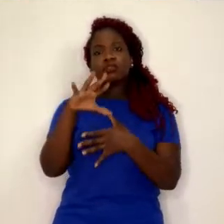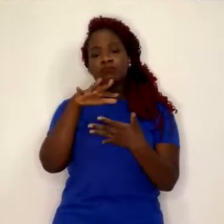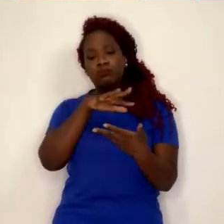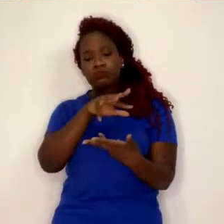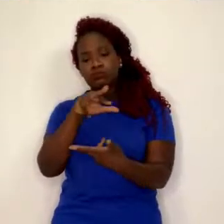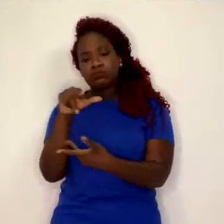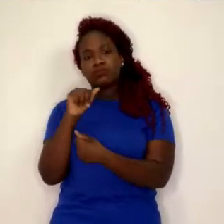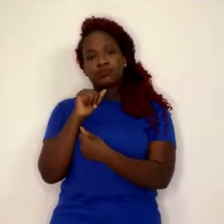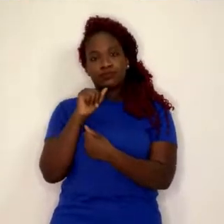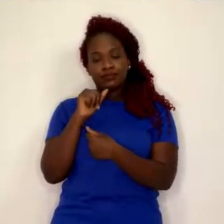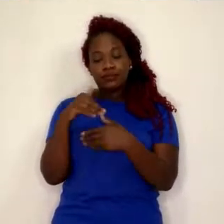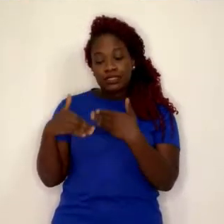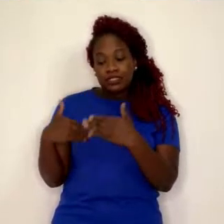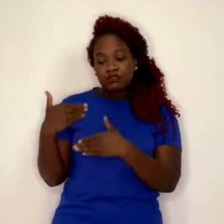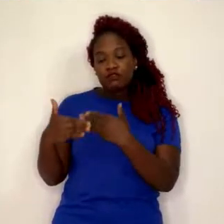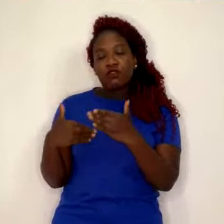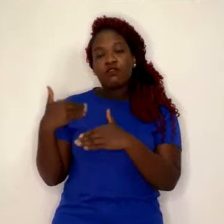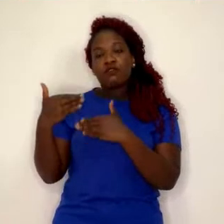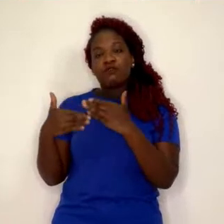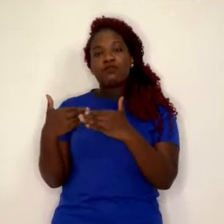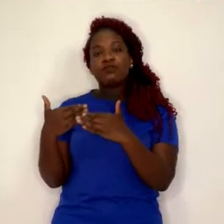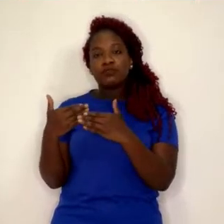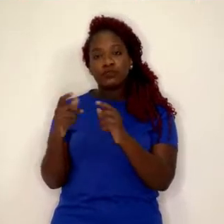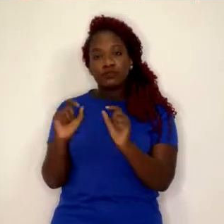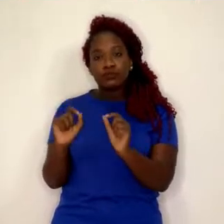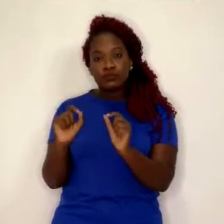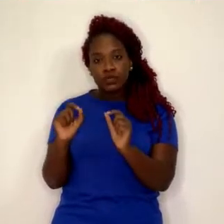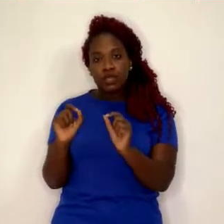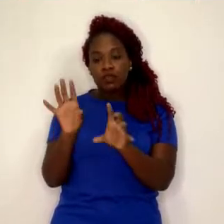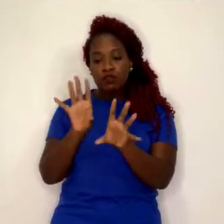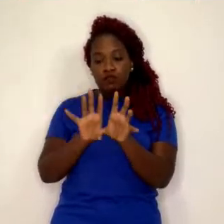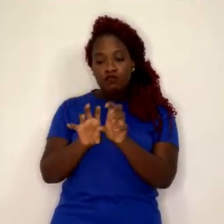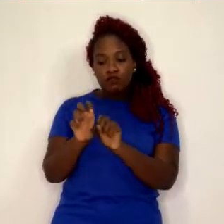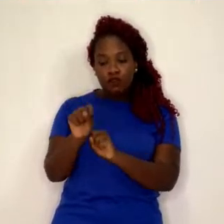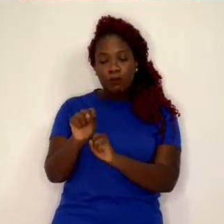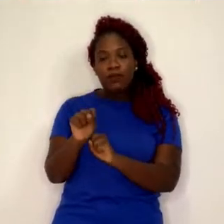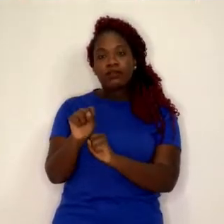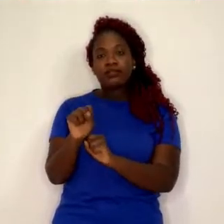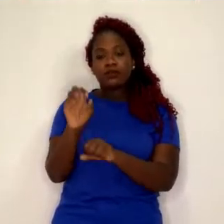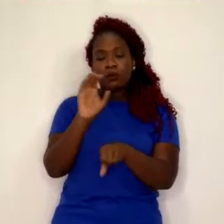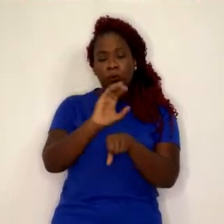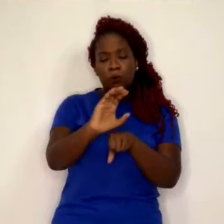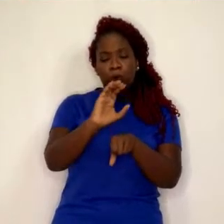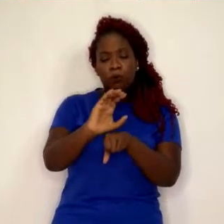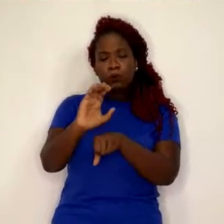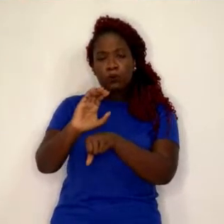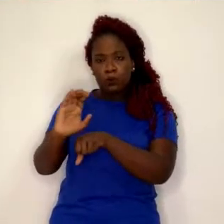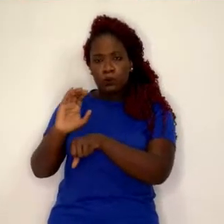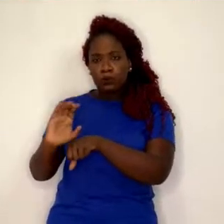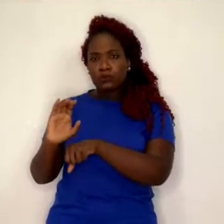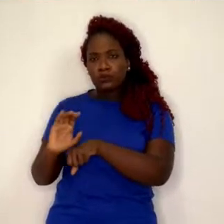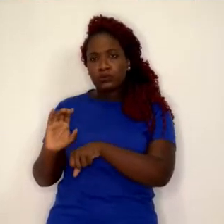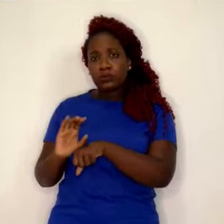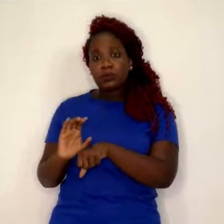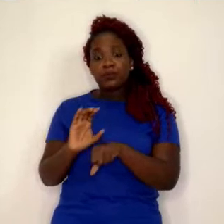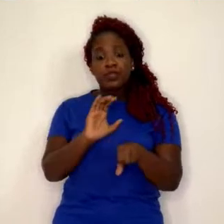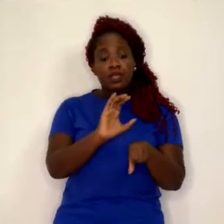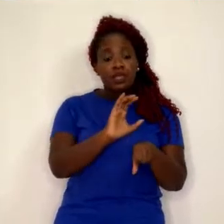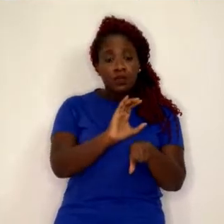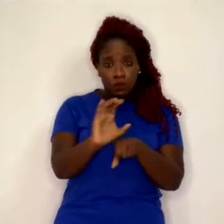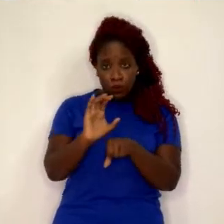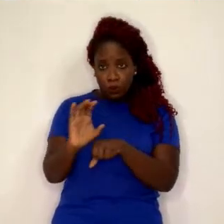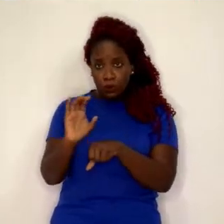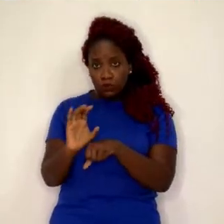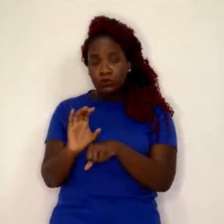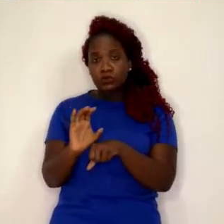classes in Brazil, Latin America, and the world. We develop here processes of educational